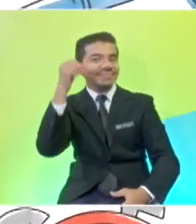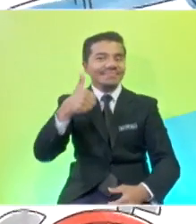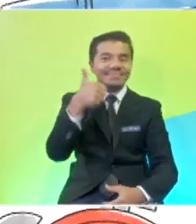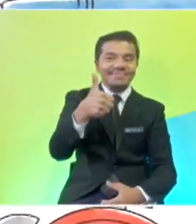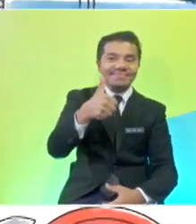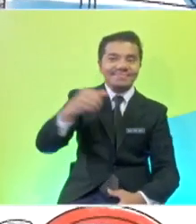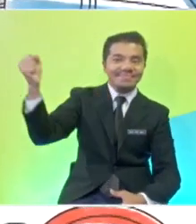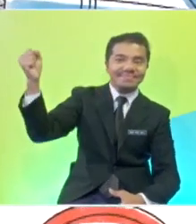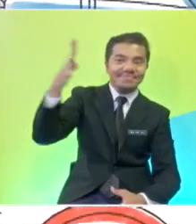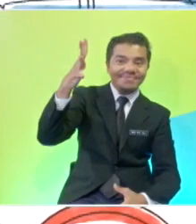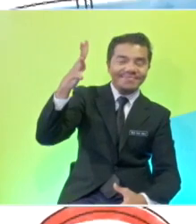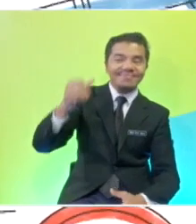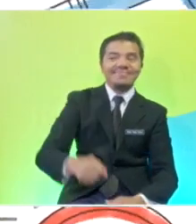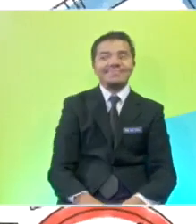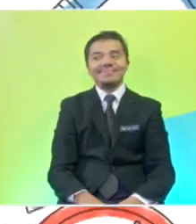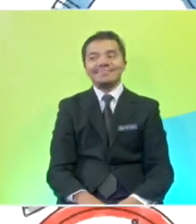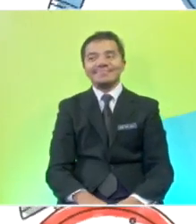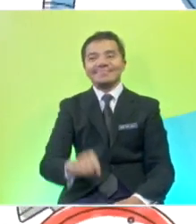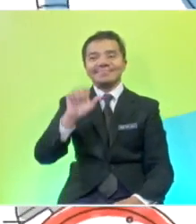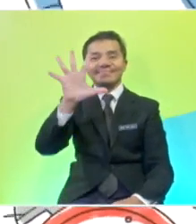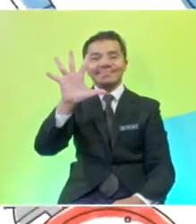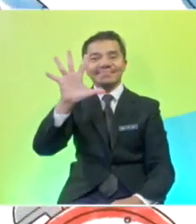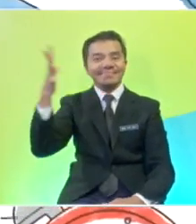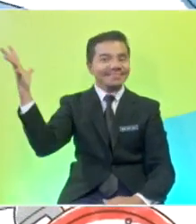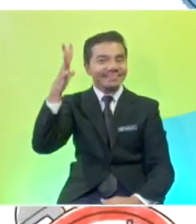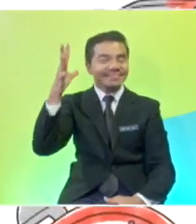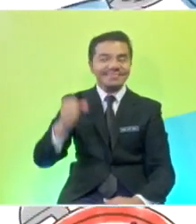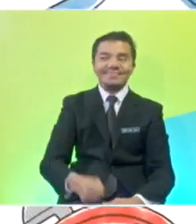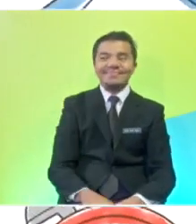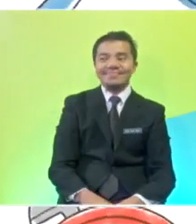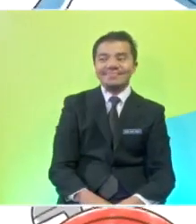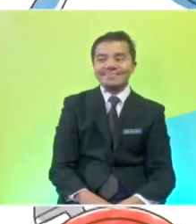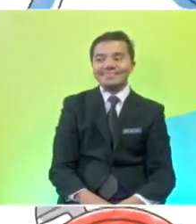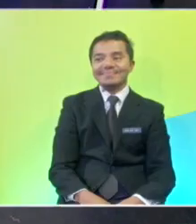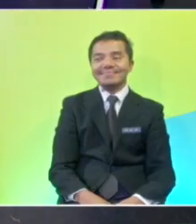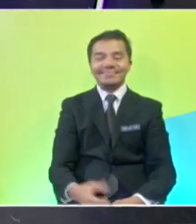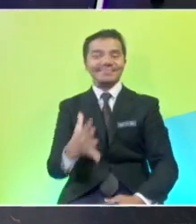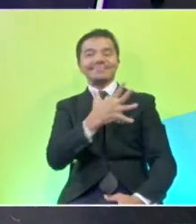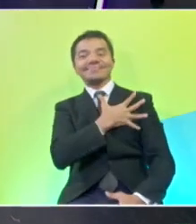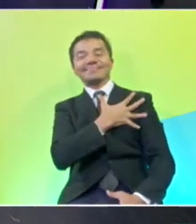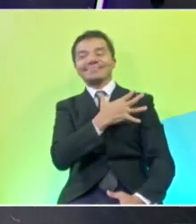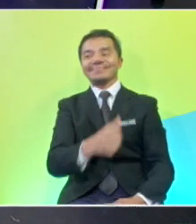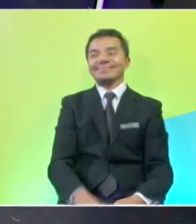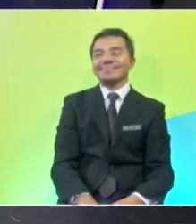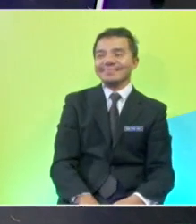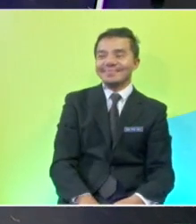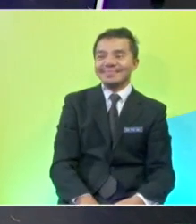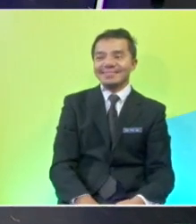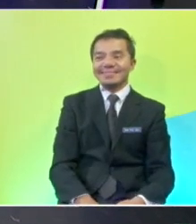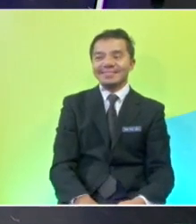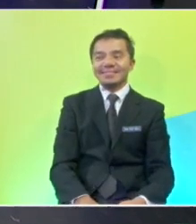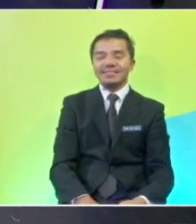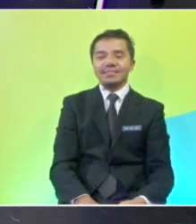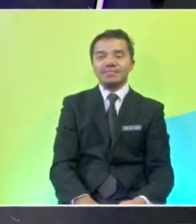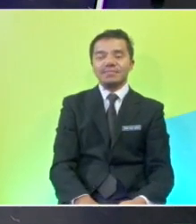for you. Teacher, I don't want 5 stars, teacher. Oh, I you want the big smiley? I is it? want the Okay, big can smiley you put face. it? Yes, sure. There you go. Yeah, very good. All right, Okay. and where can